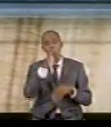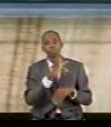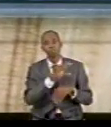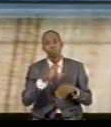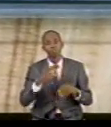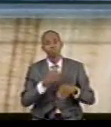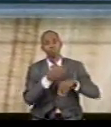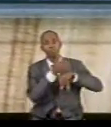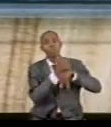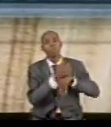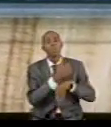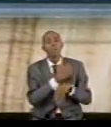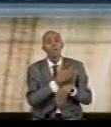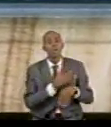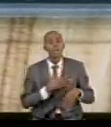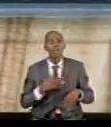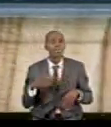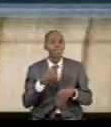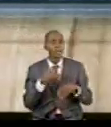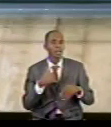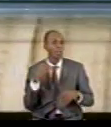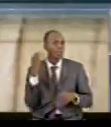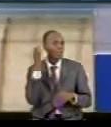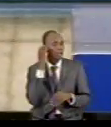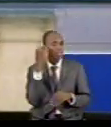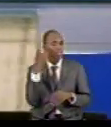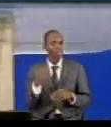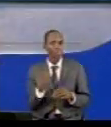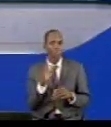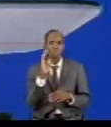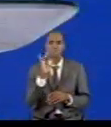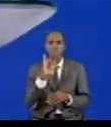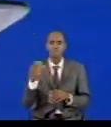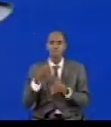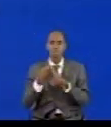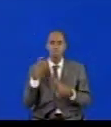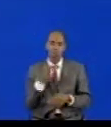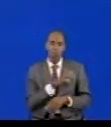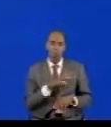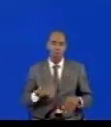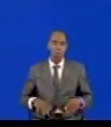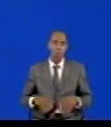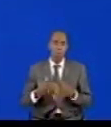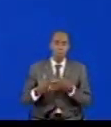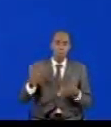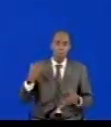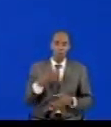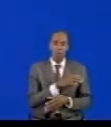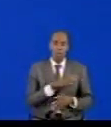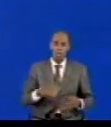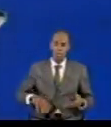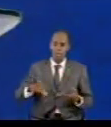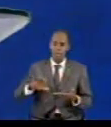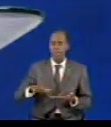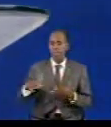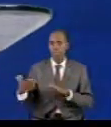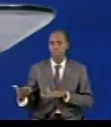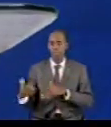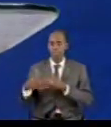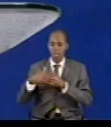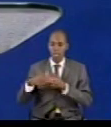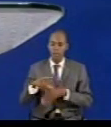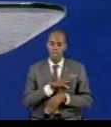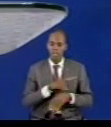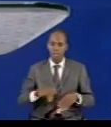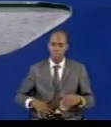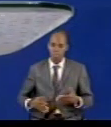they had heard the gospel from Christ before he died, after he rose